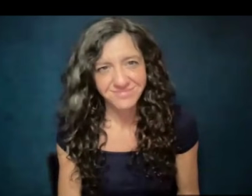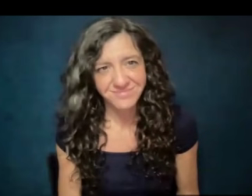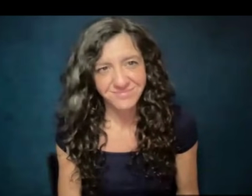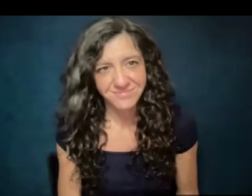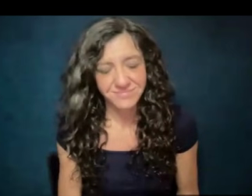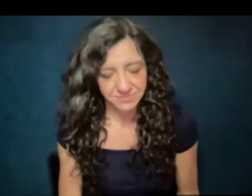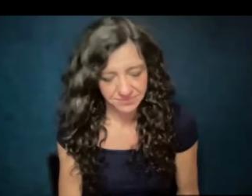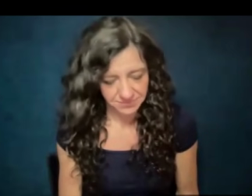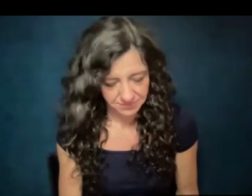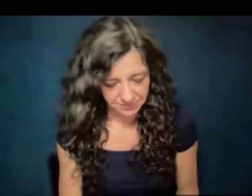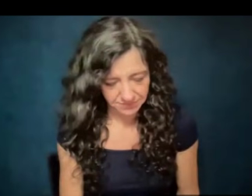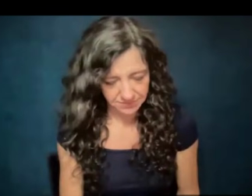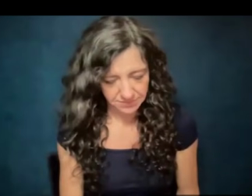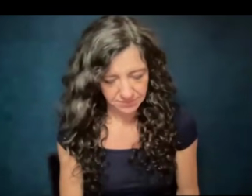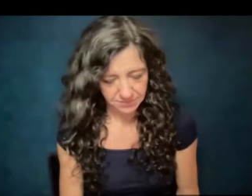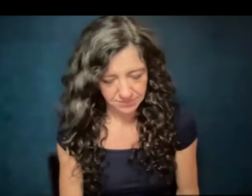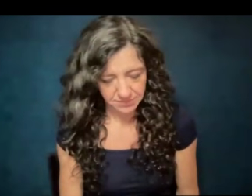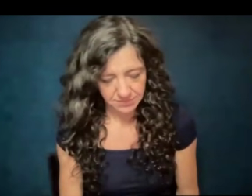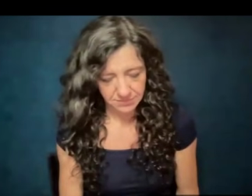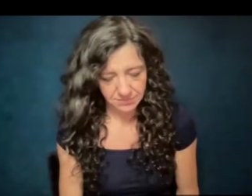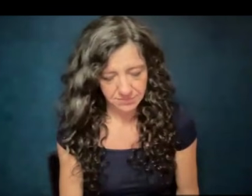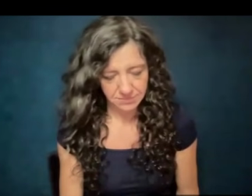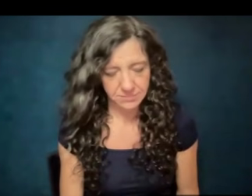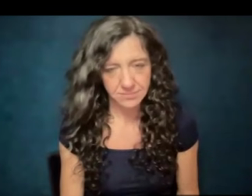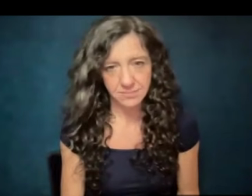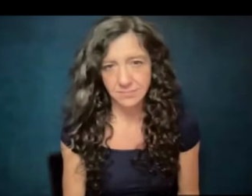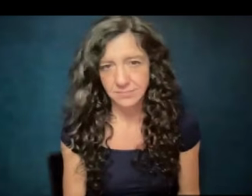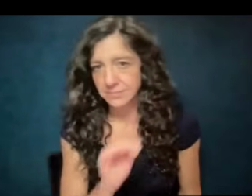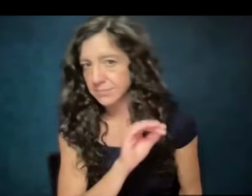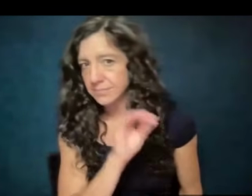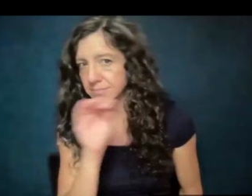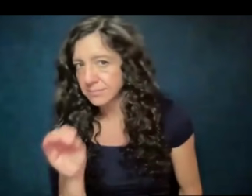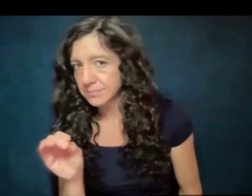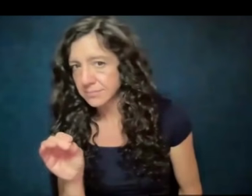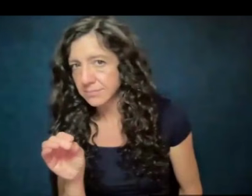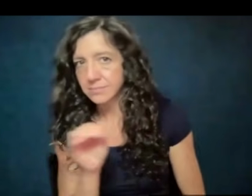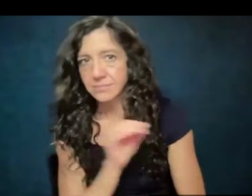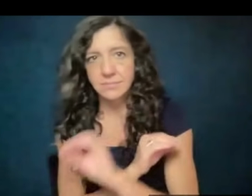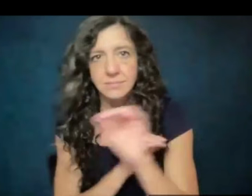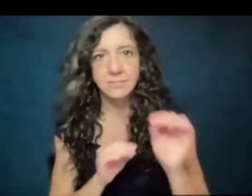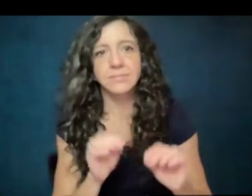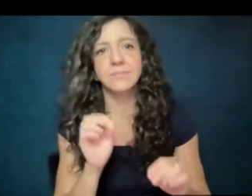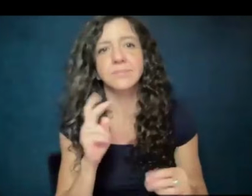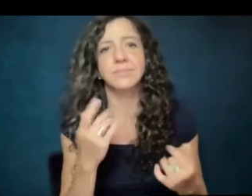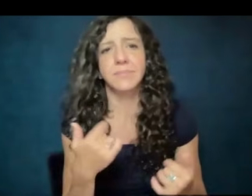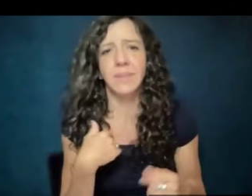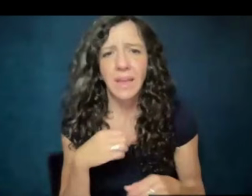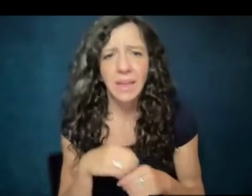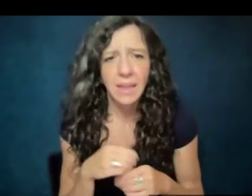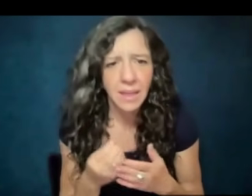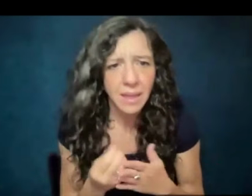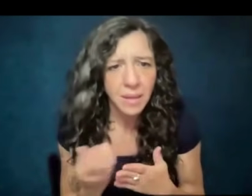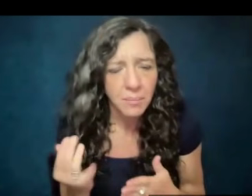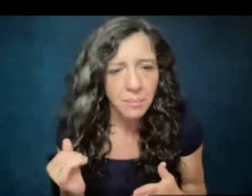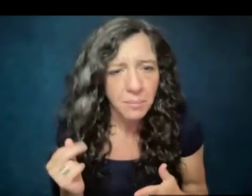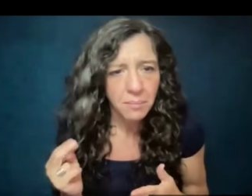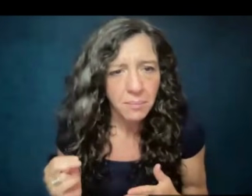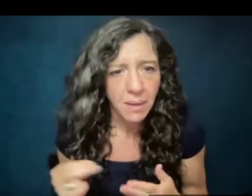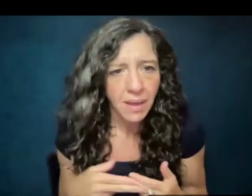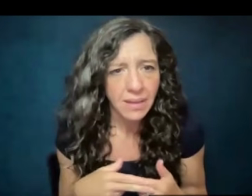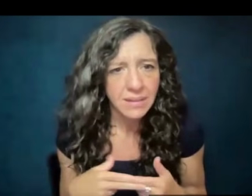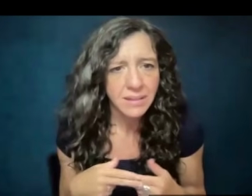Move you over here. And I'm at the buy-in, correct?